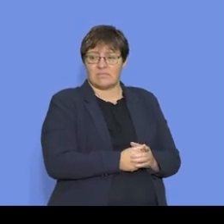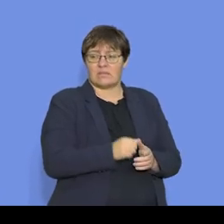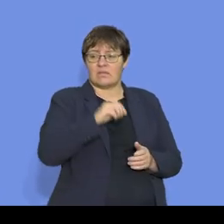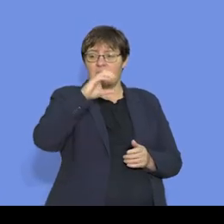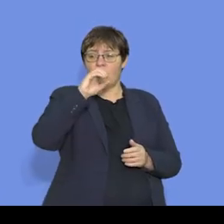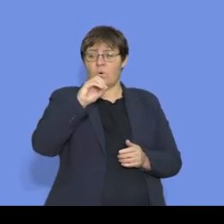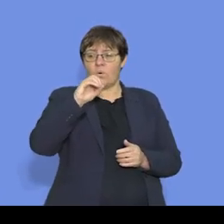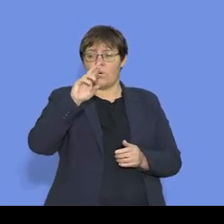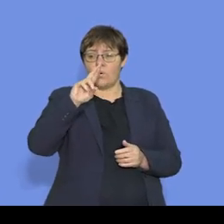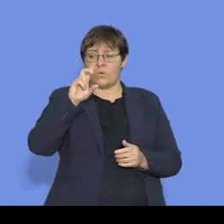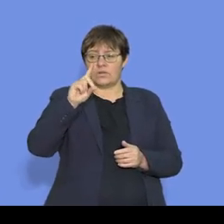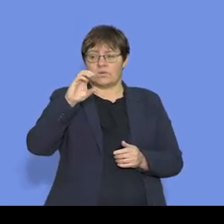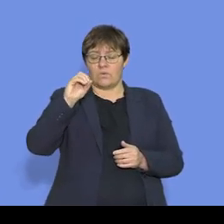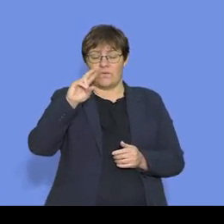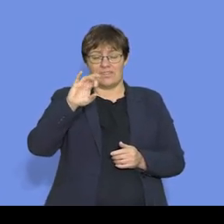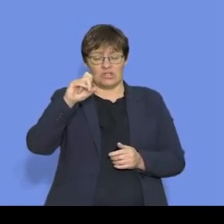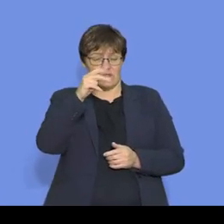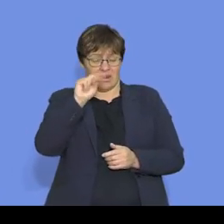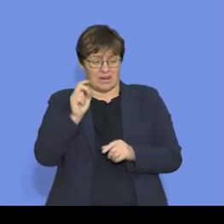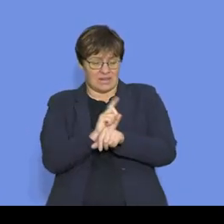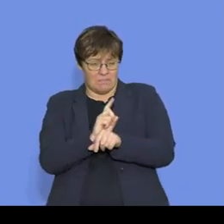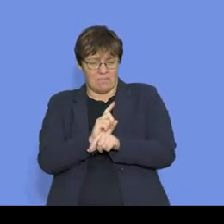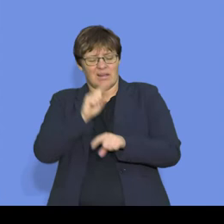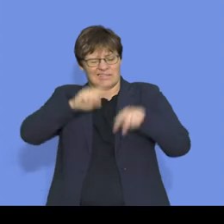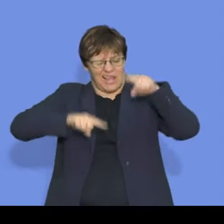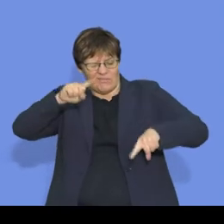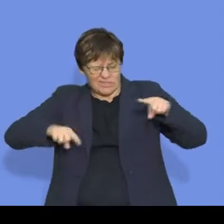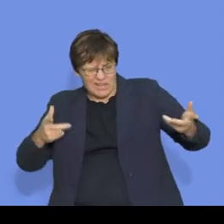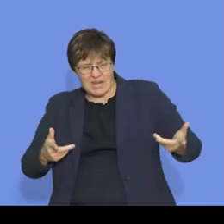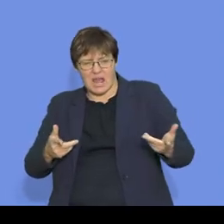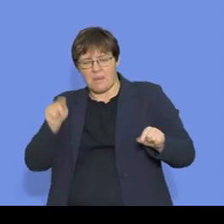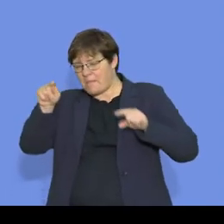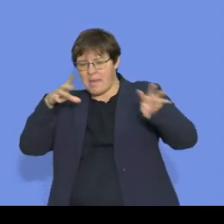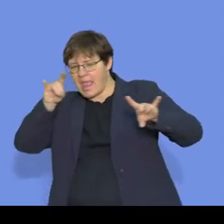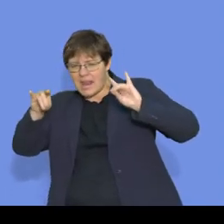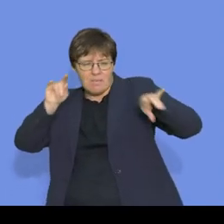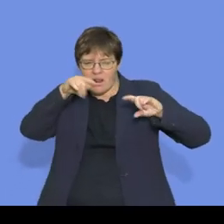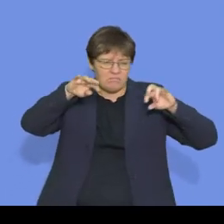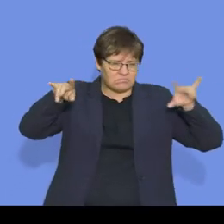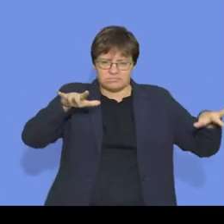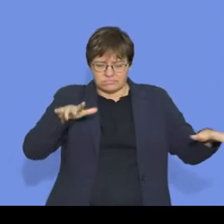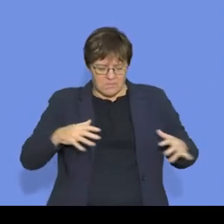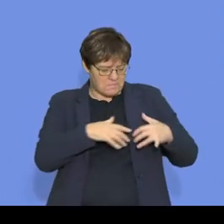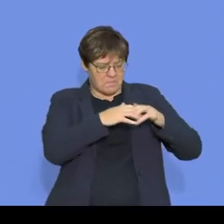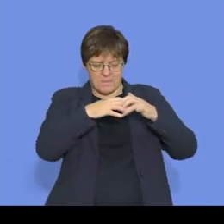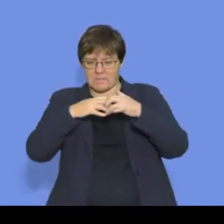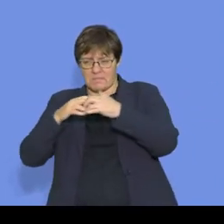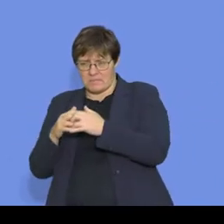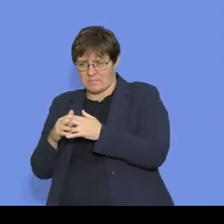During the Ordovician period, there was lots of diversification, lots of different species of